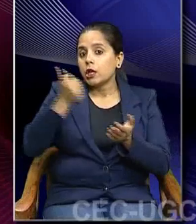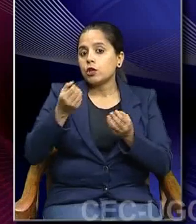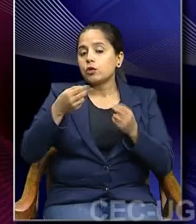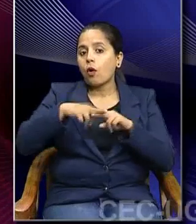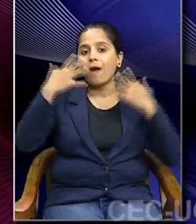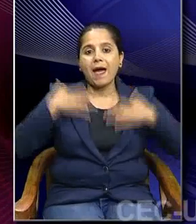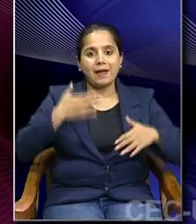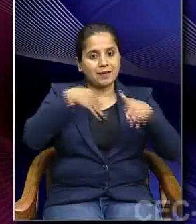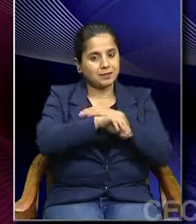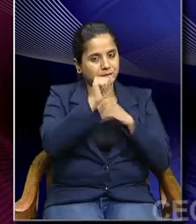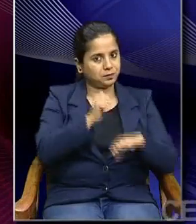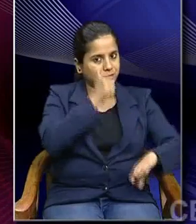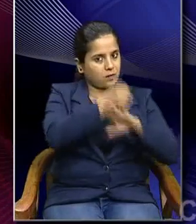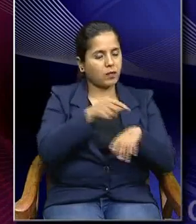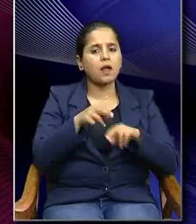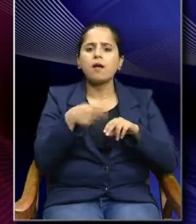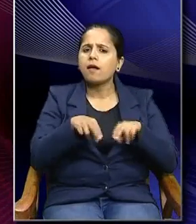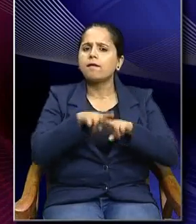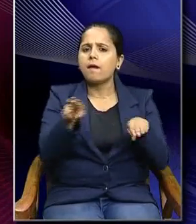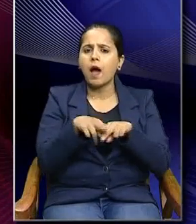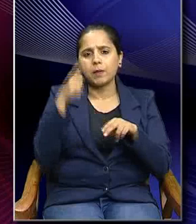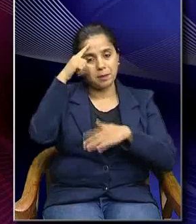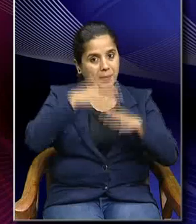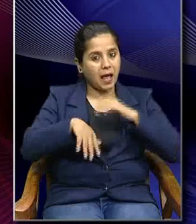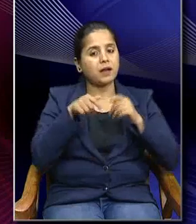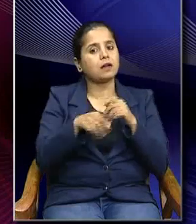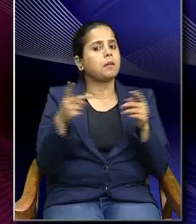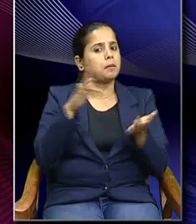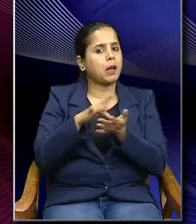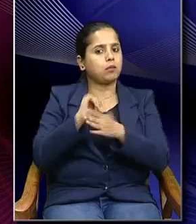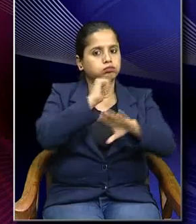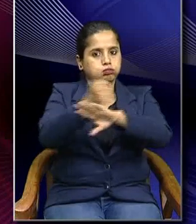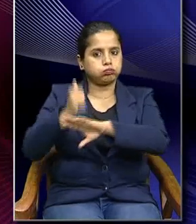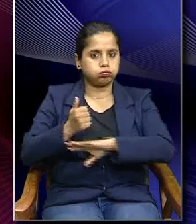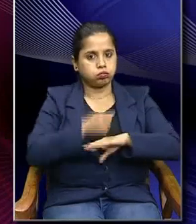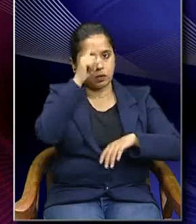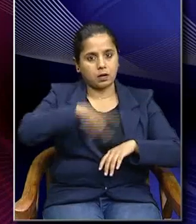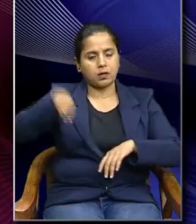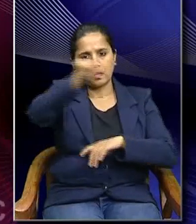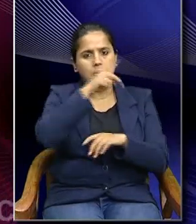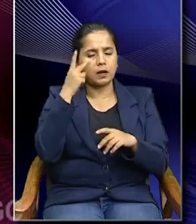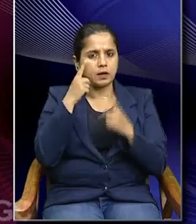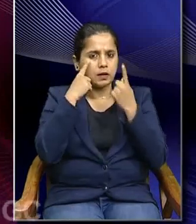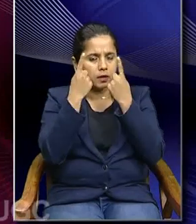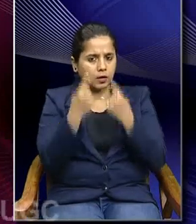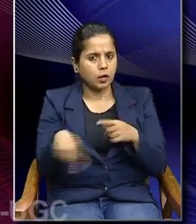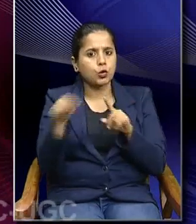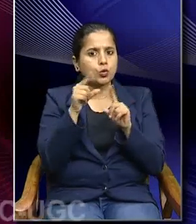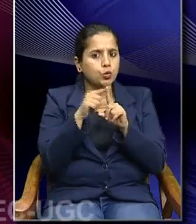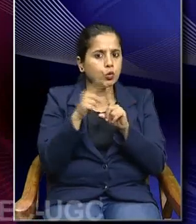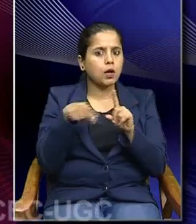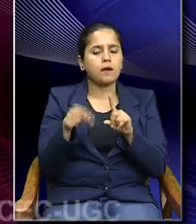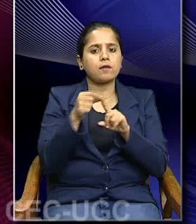Number of family planning clinics were opened throughout the country that perform plethora of activities, that